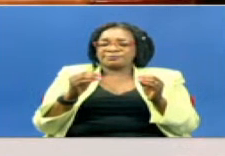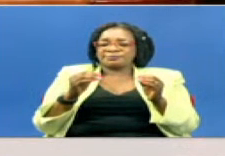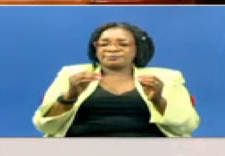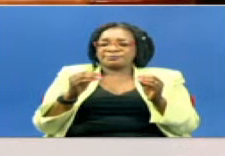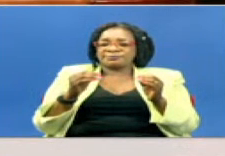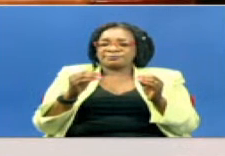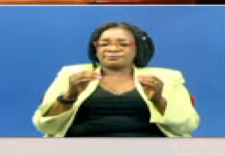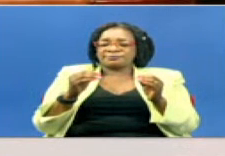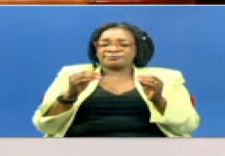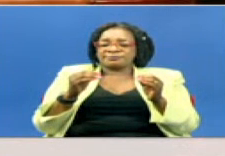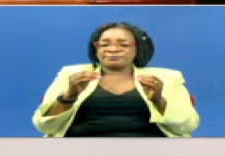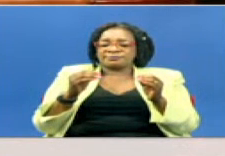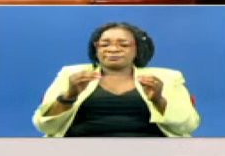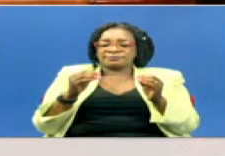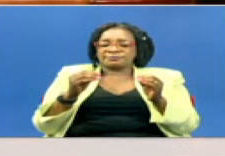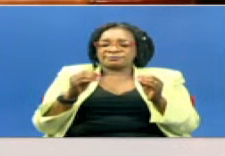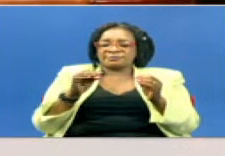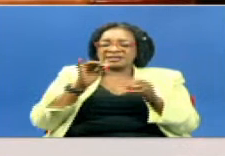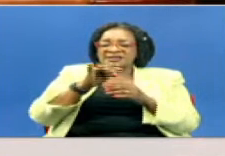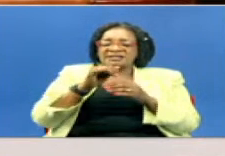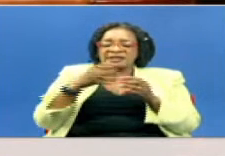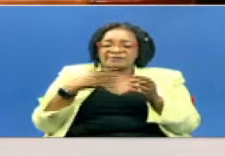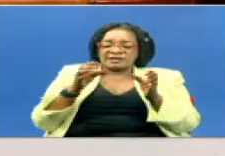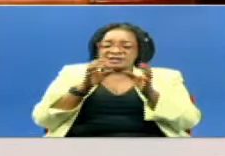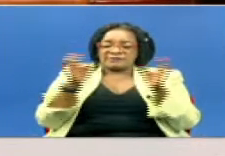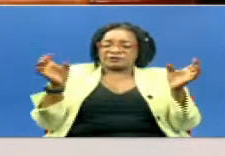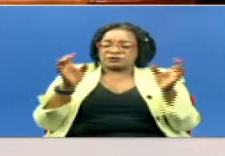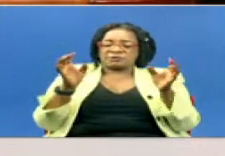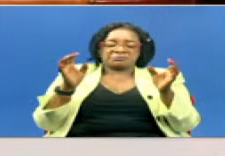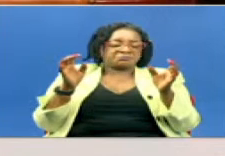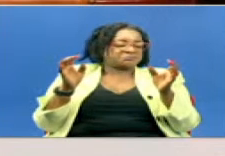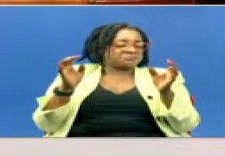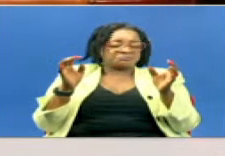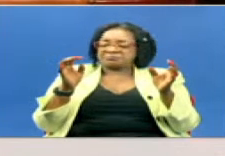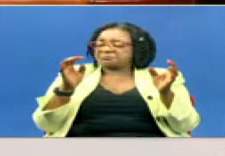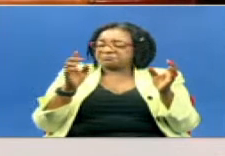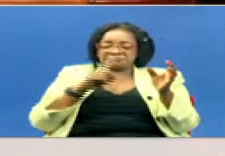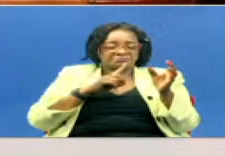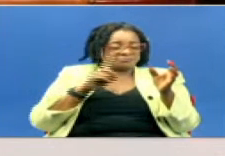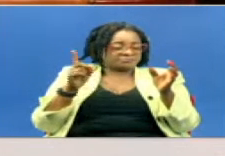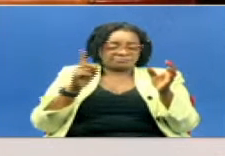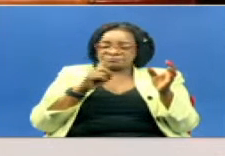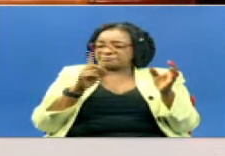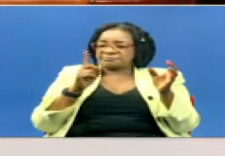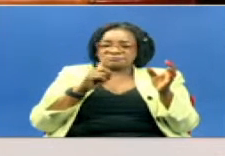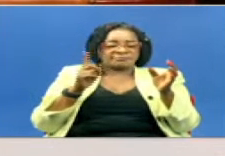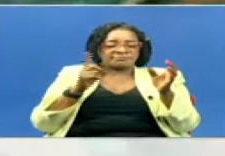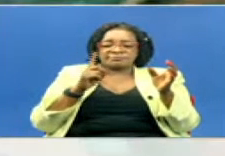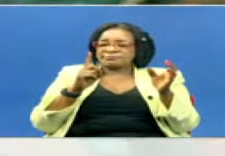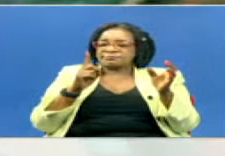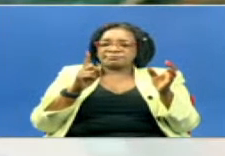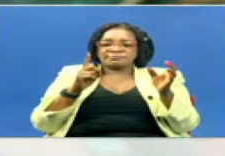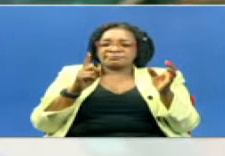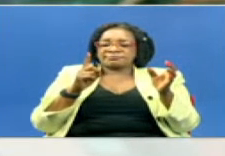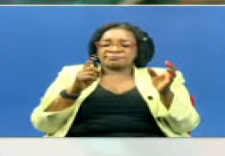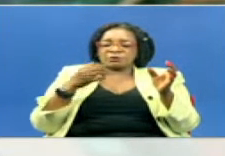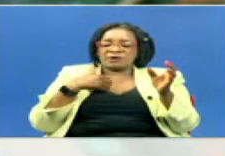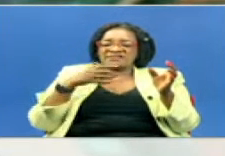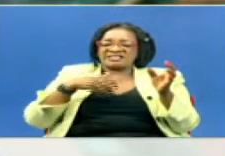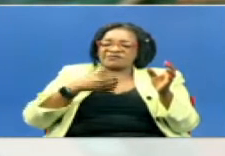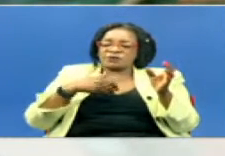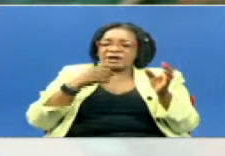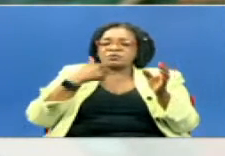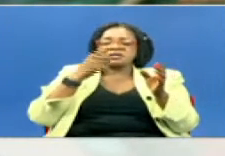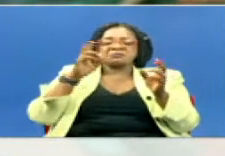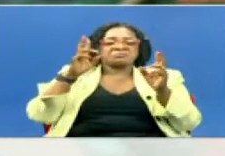of already creating divisions within the Azimio. There's no division. We have the ODM Secretary General, Edwin Sifuna, who came out and said, no, we